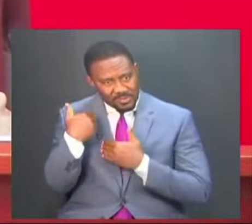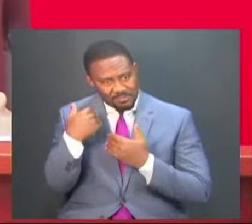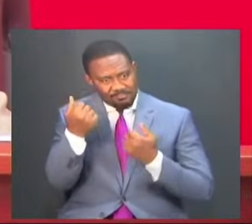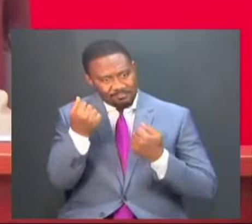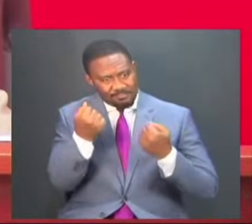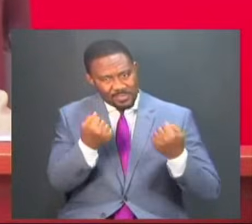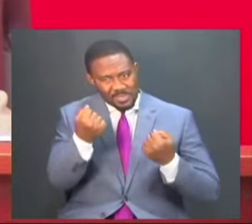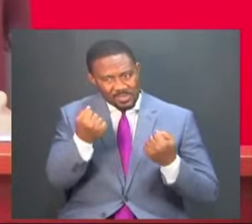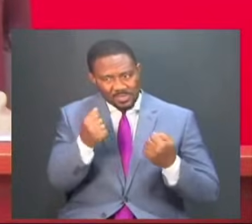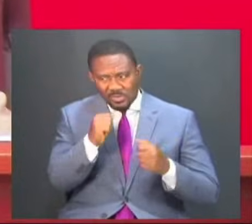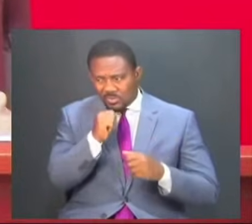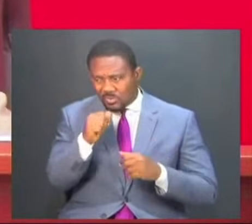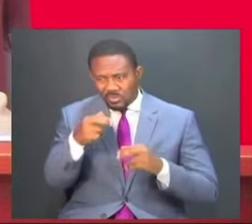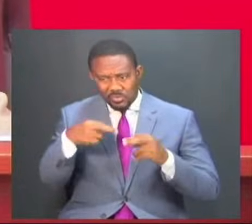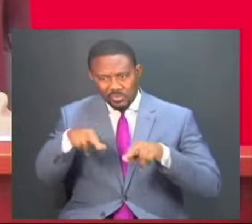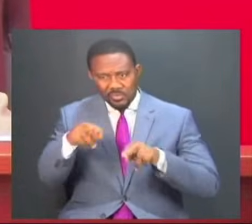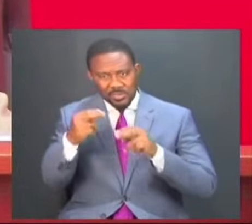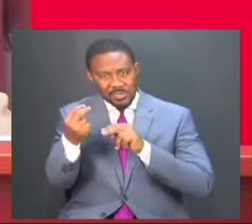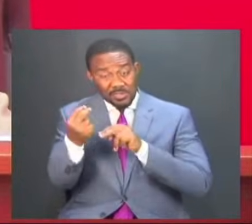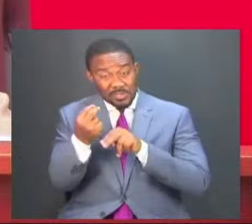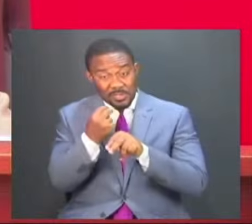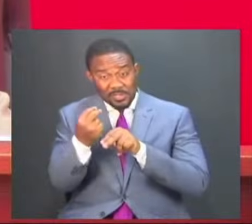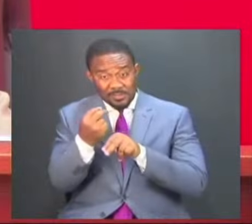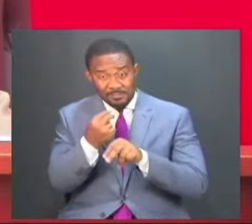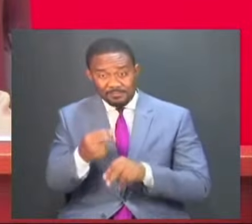Transport, not Roads and Highways.